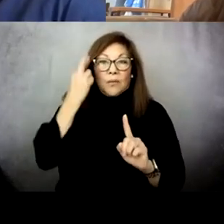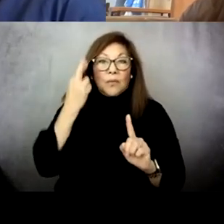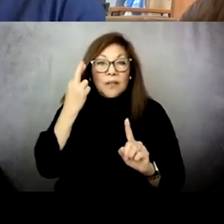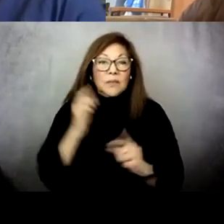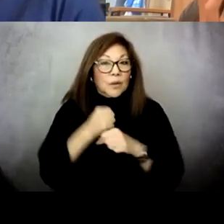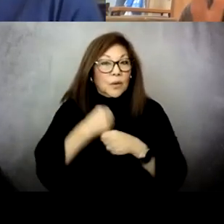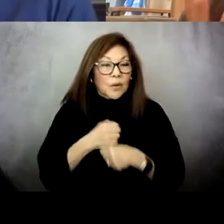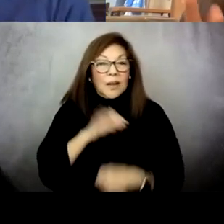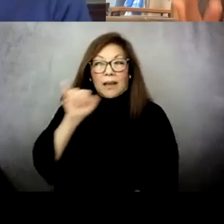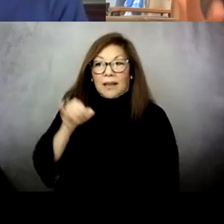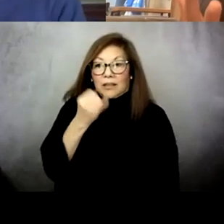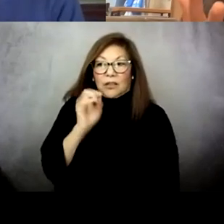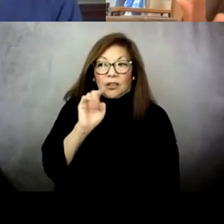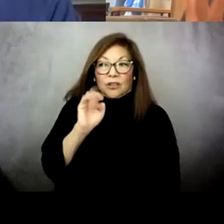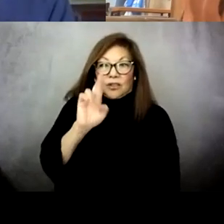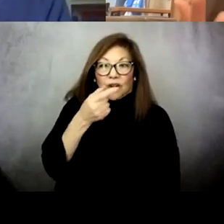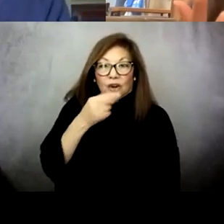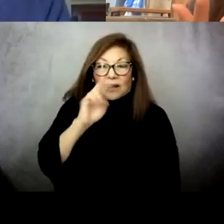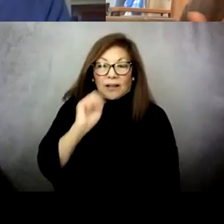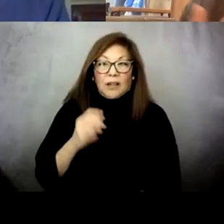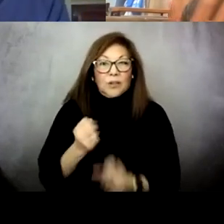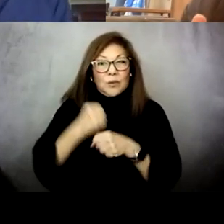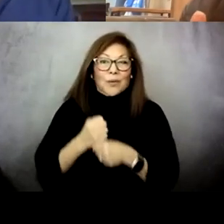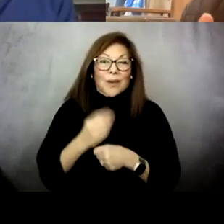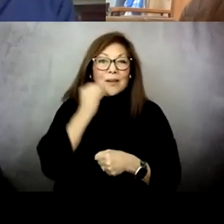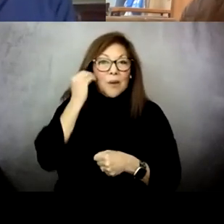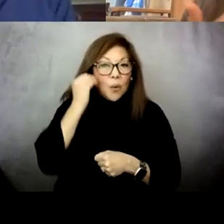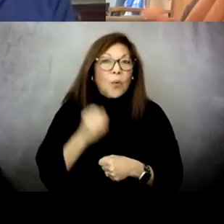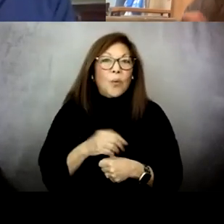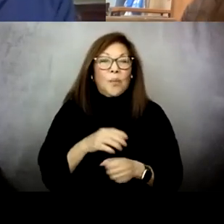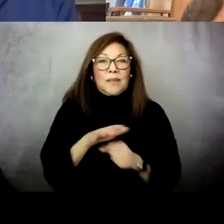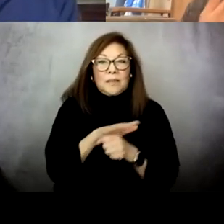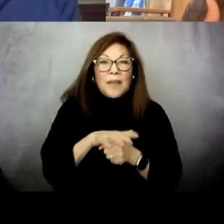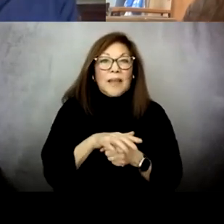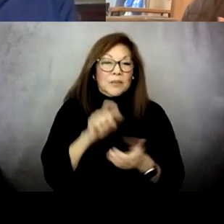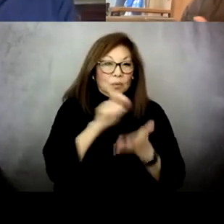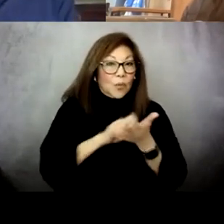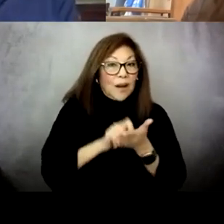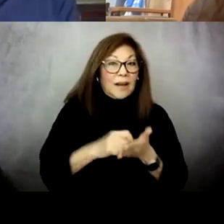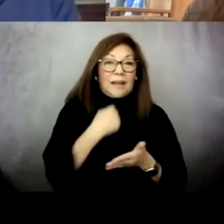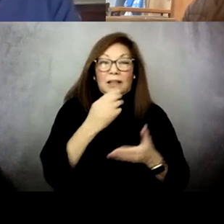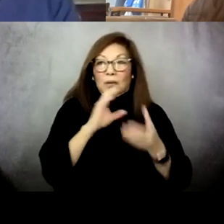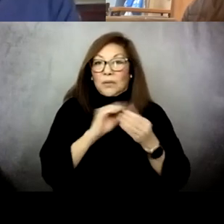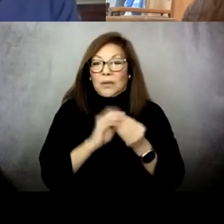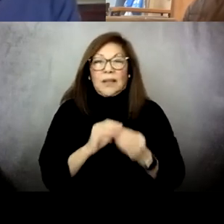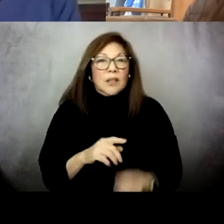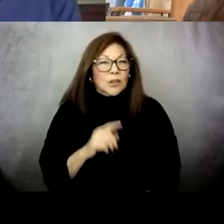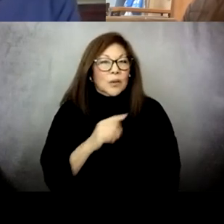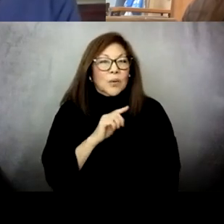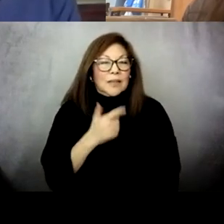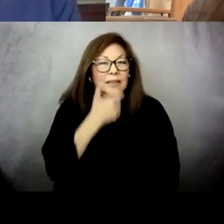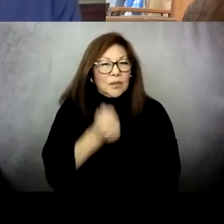created the Juggernaut was exactly to find this home space via writing and storytelling. So it's kind of interesting the way the question is framed. And I